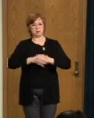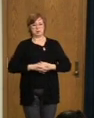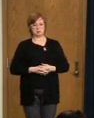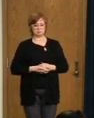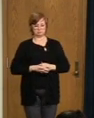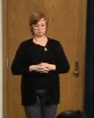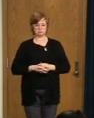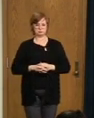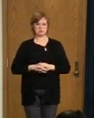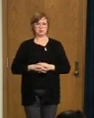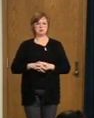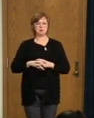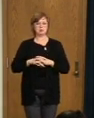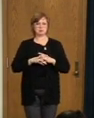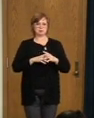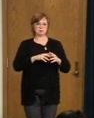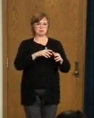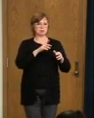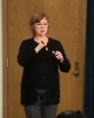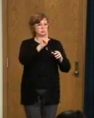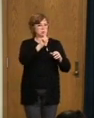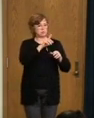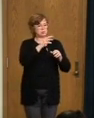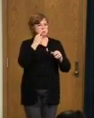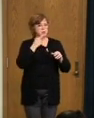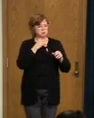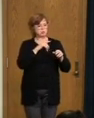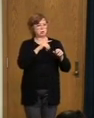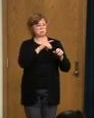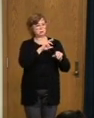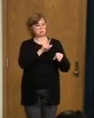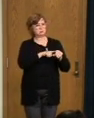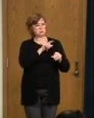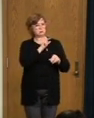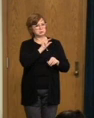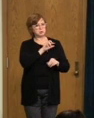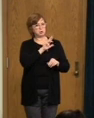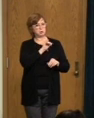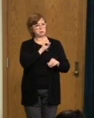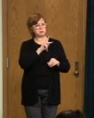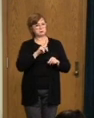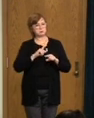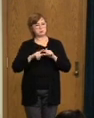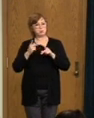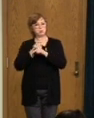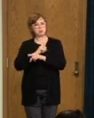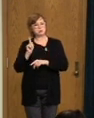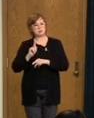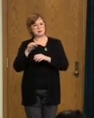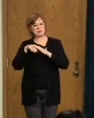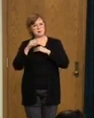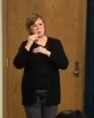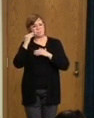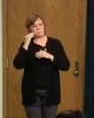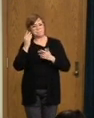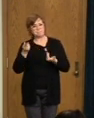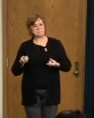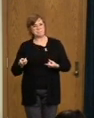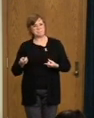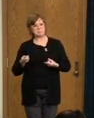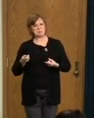So this, the structure, there is risk, yes, in going to a restaurant, but the numbers would prove out that it is far less